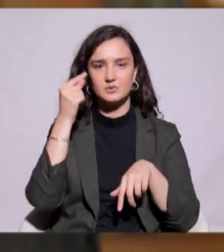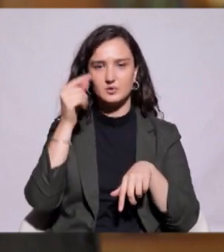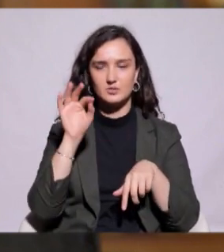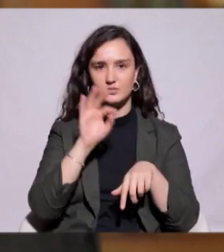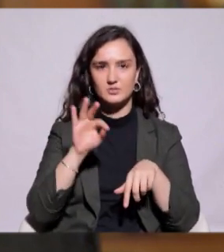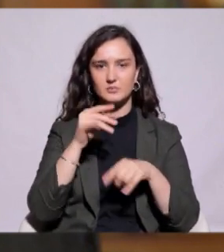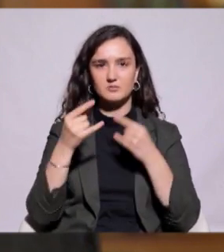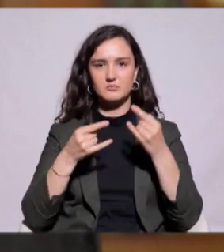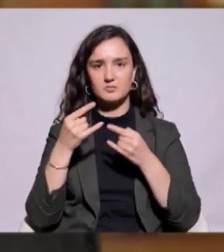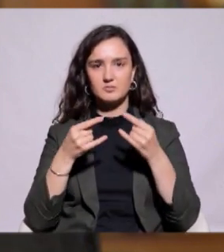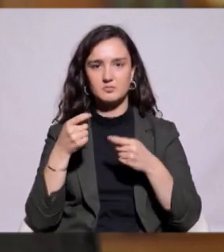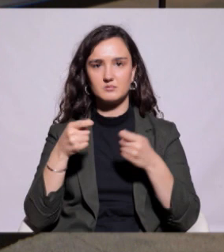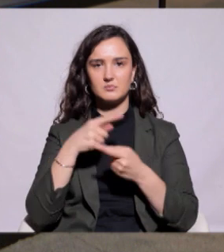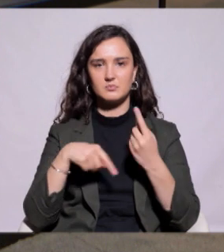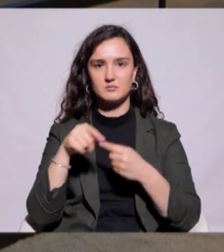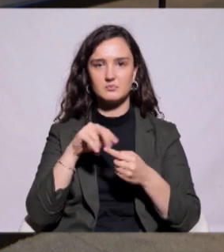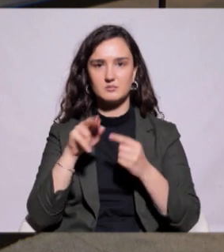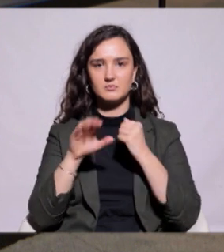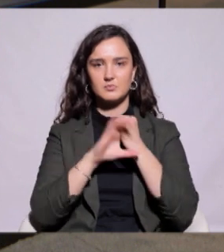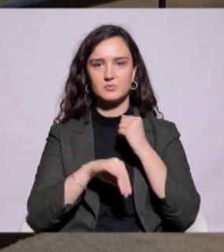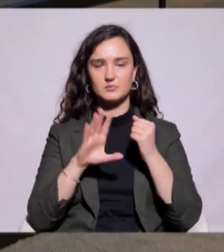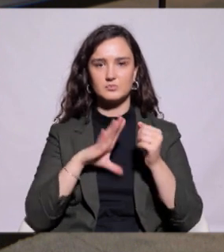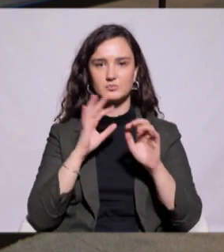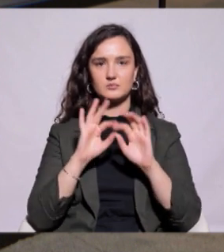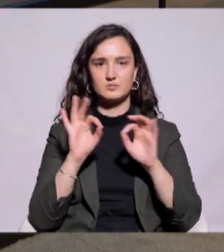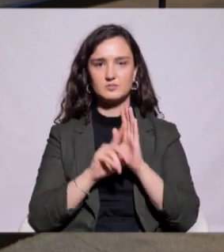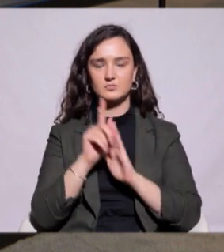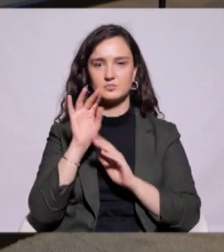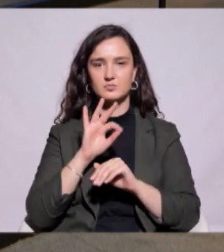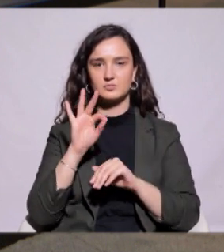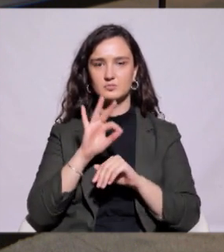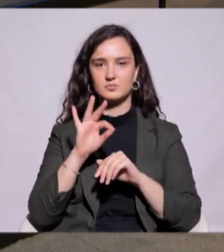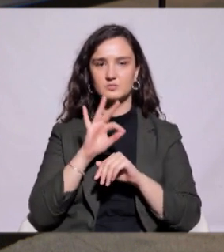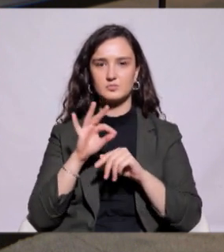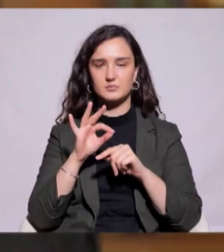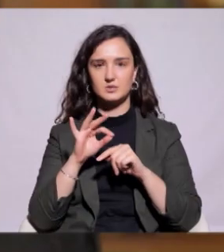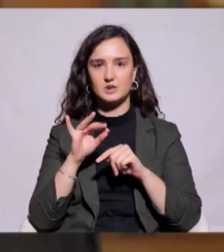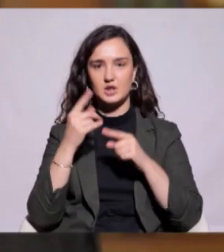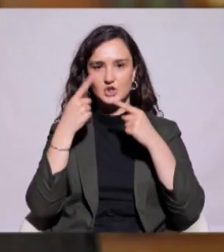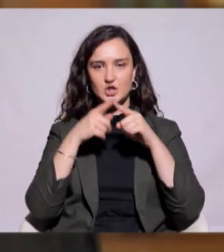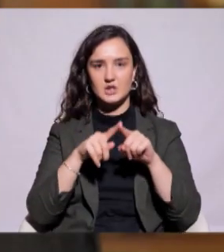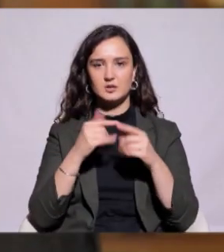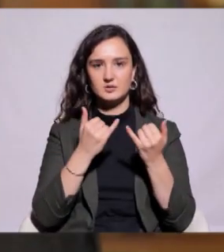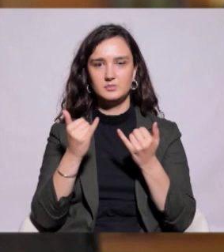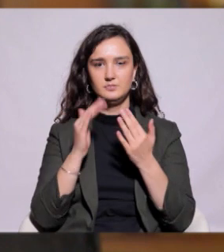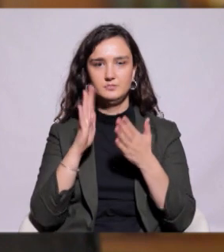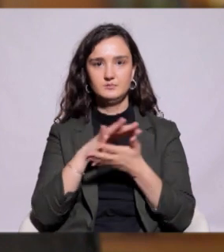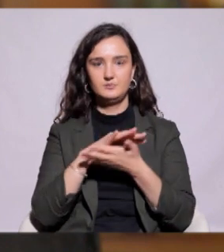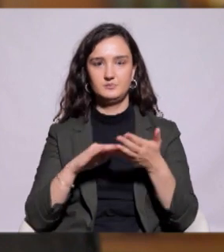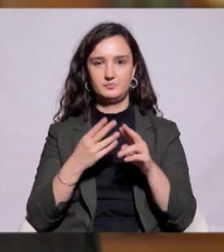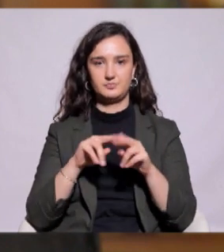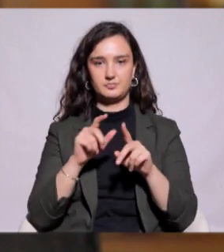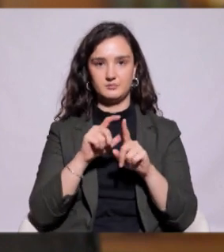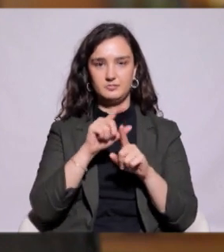psychology, media, business, and the last time we have started talking about engineering. Today, we are going to continue